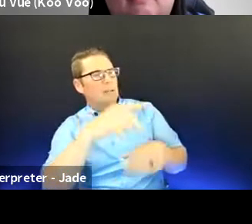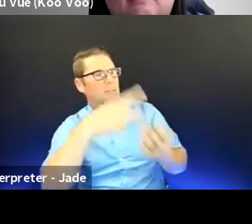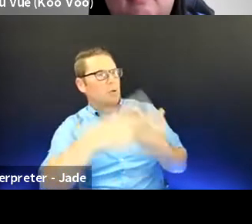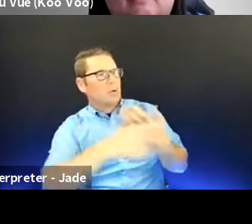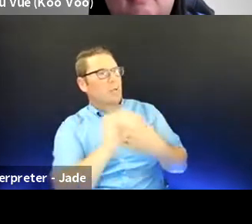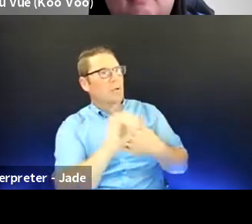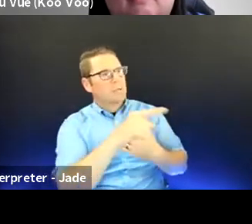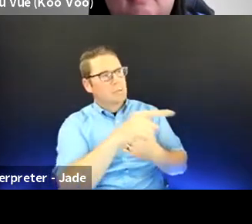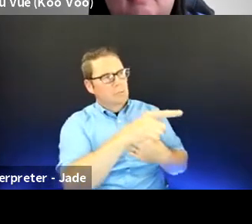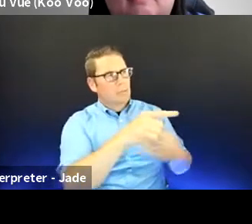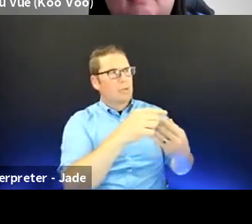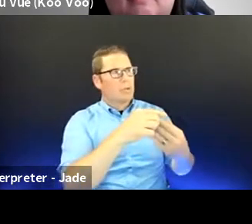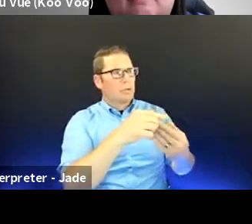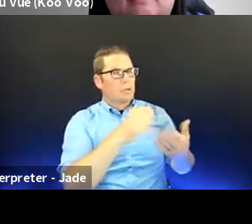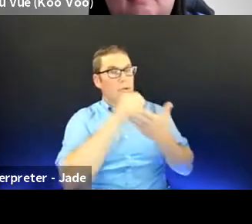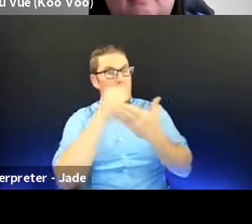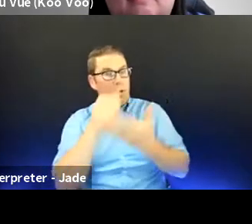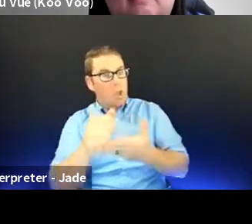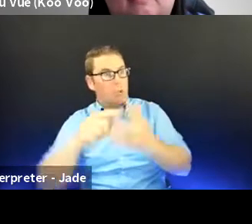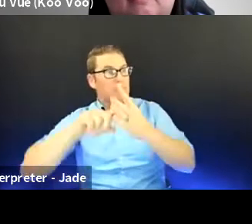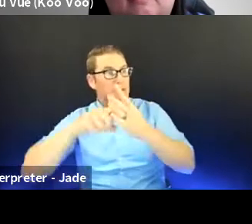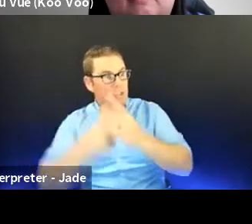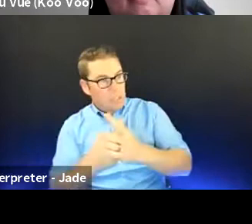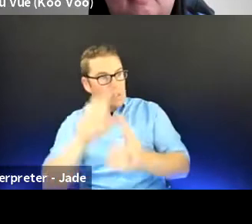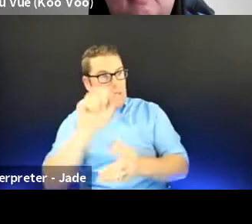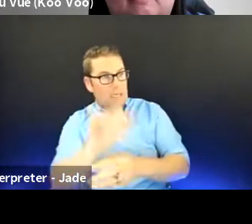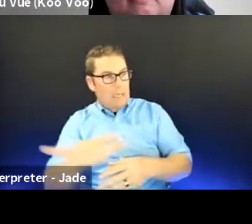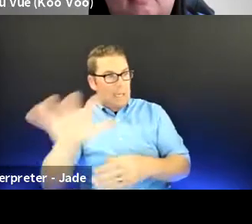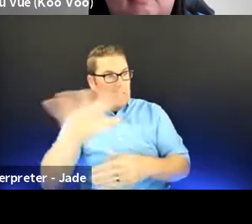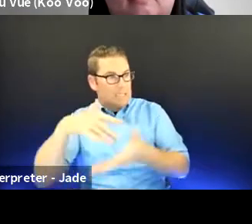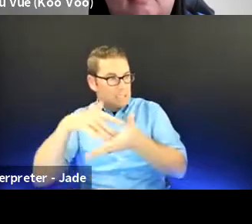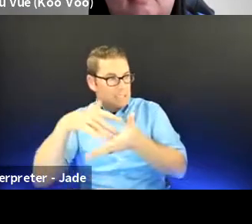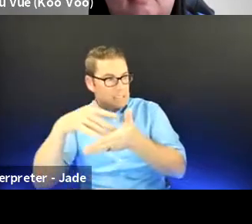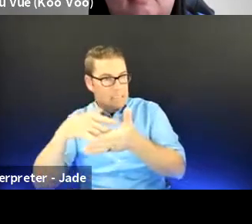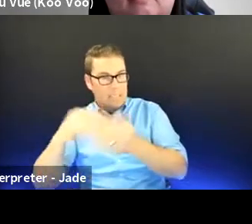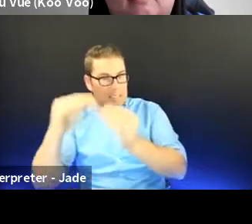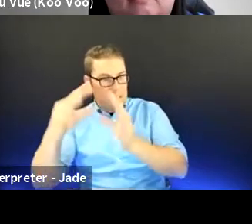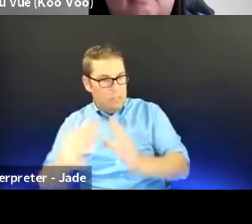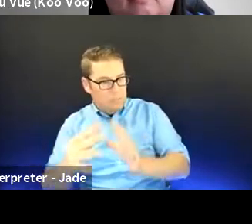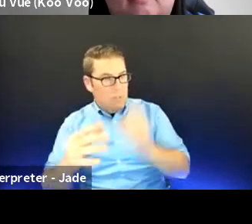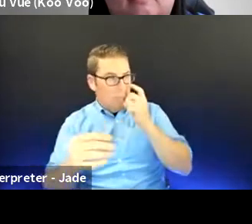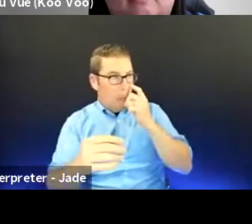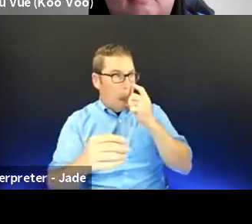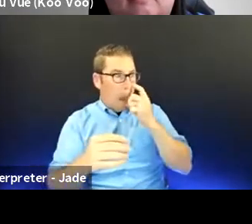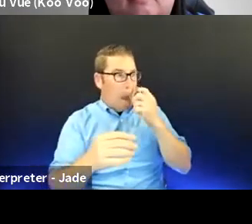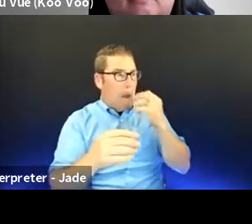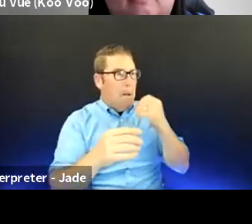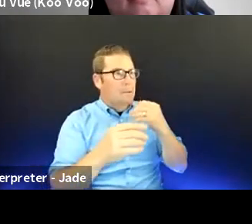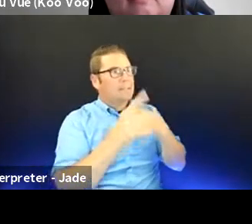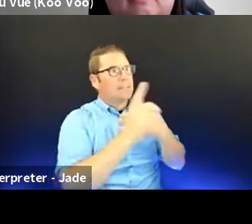a full-time Asian American Studies instructor and starting up the Asian American Faculty Staff Association. So